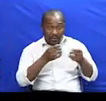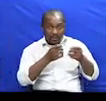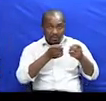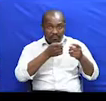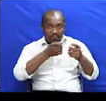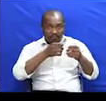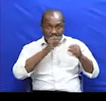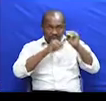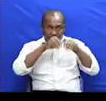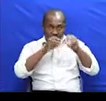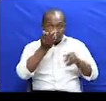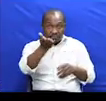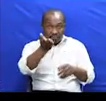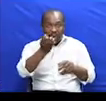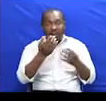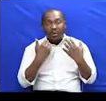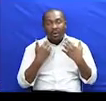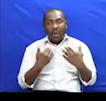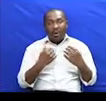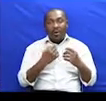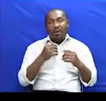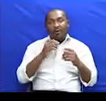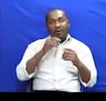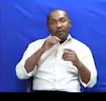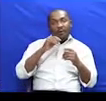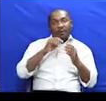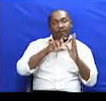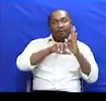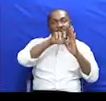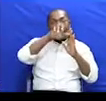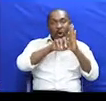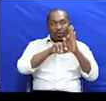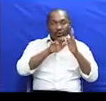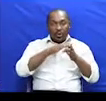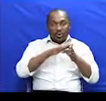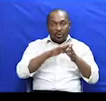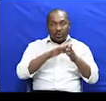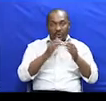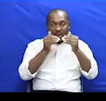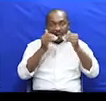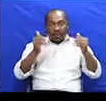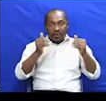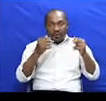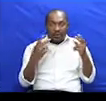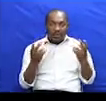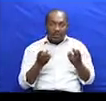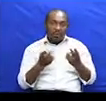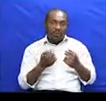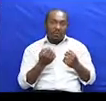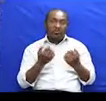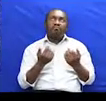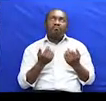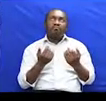calculate. Therefore, volume used, average volume, is equal to what